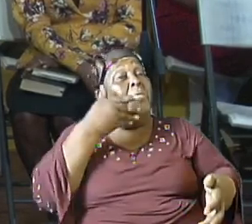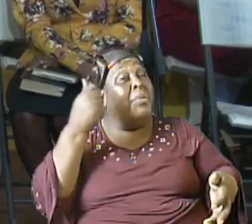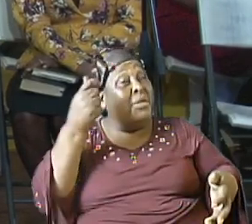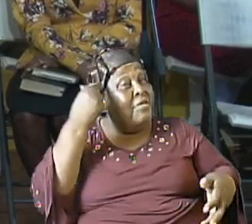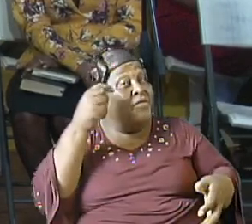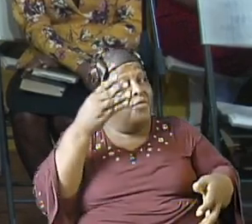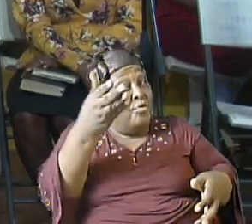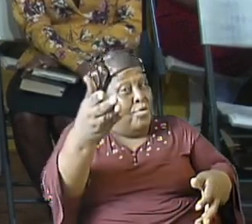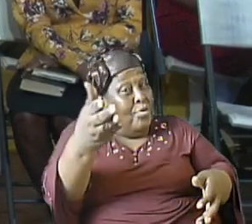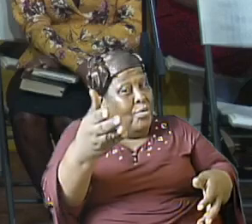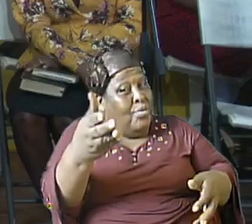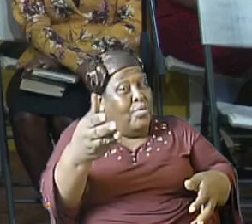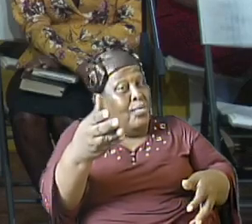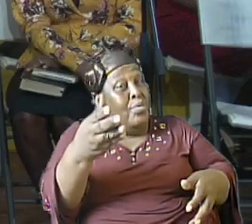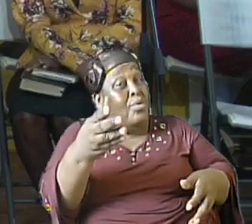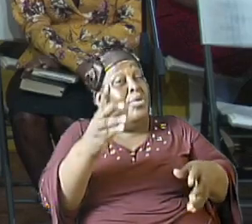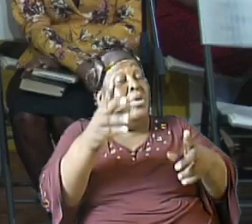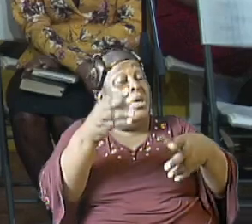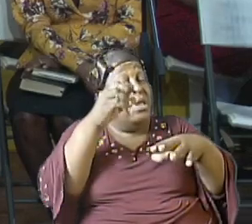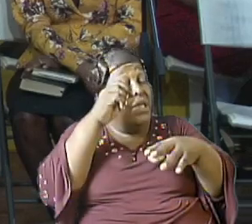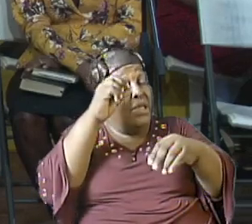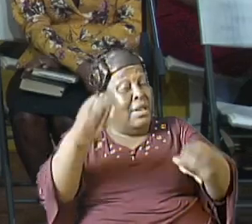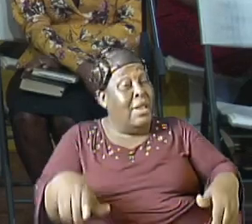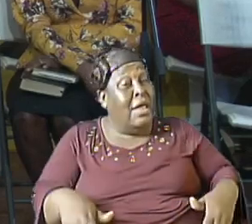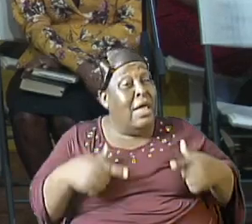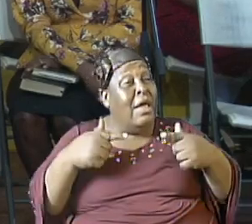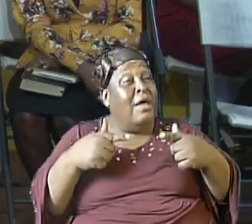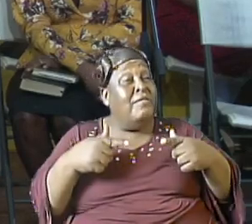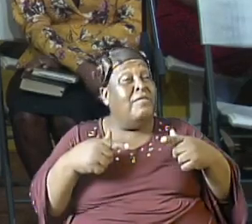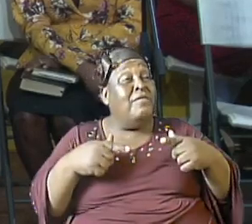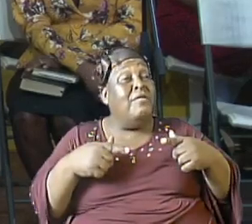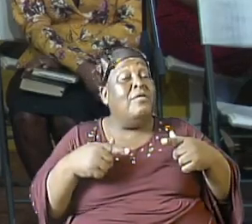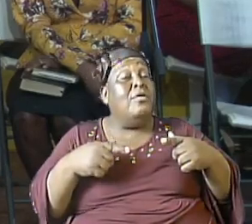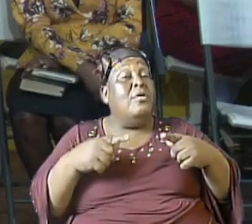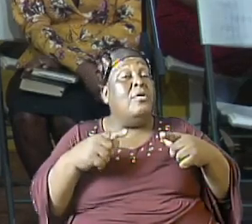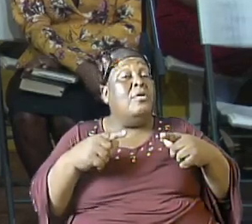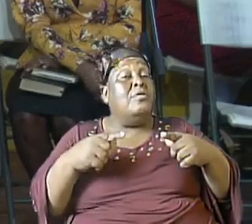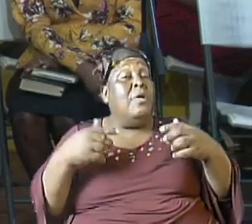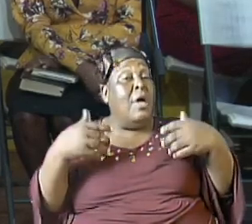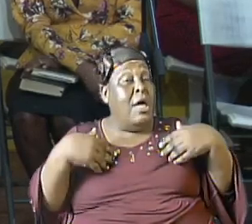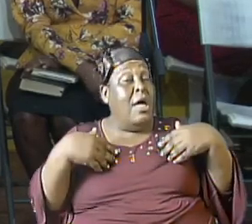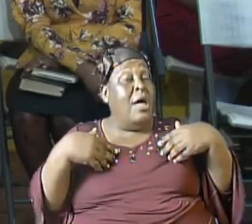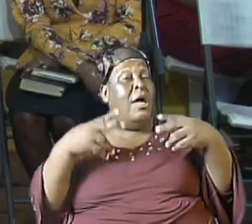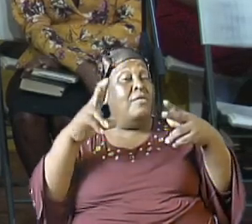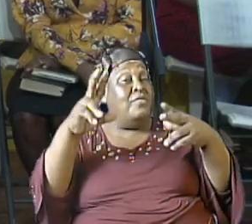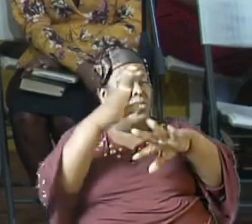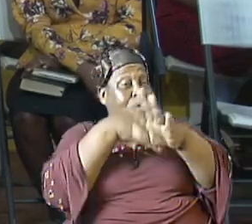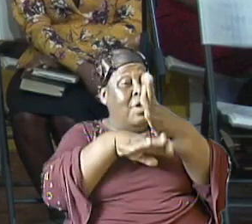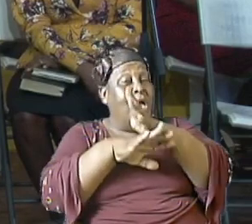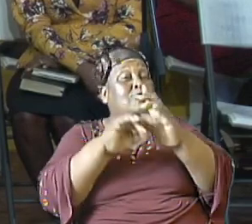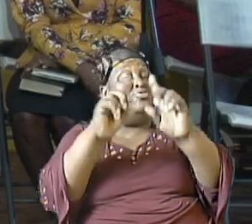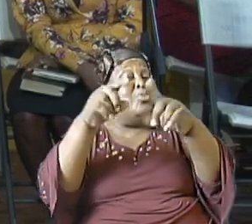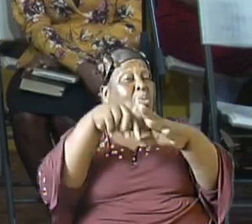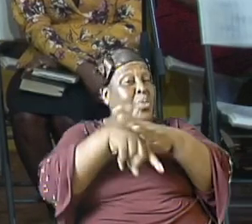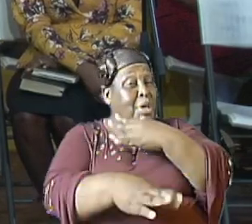enter into life maimed than having two hands to go into